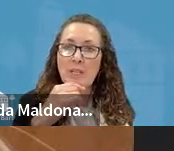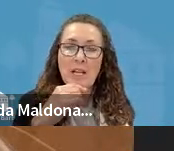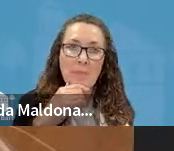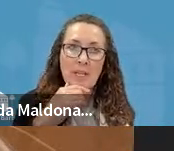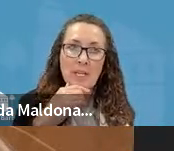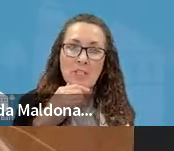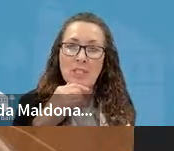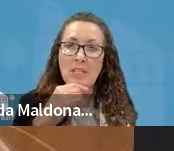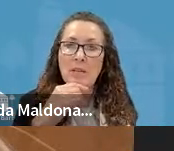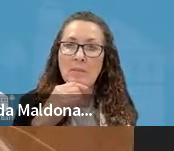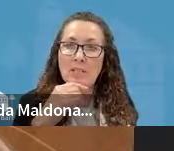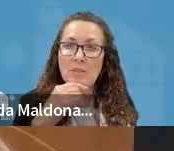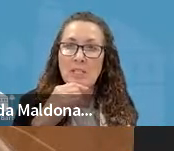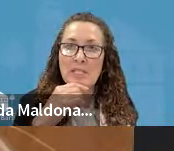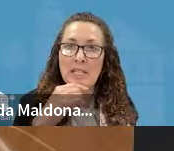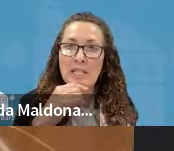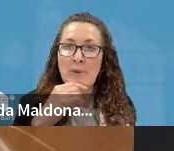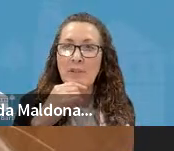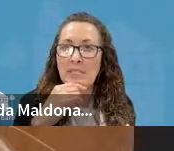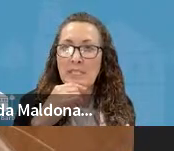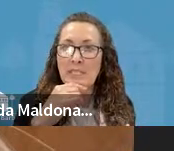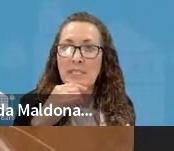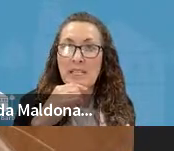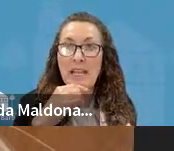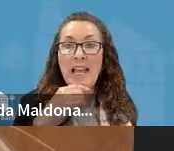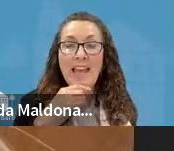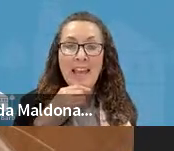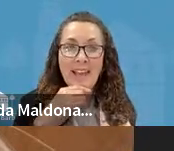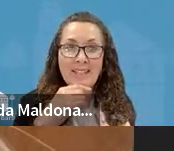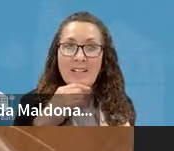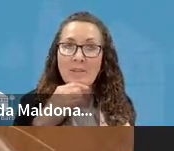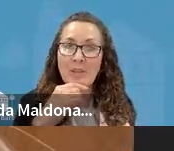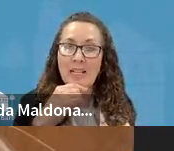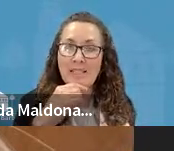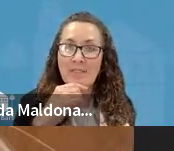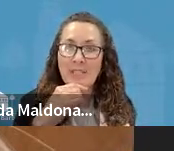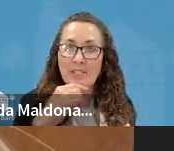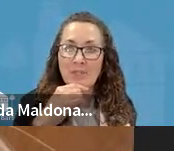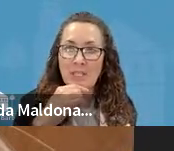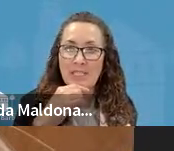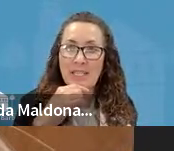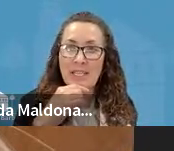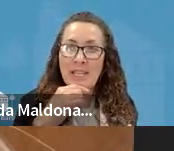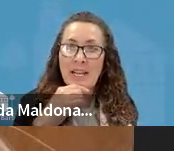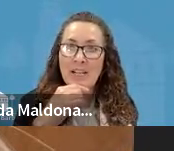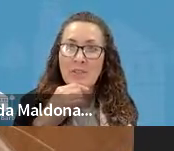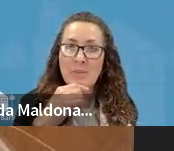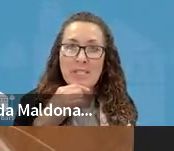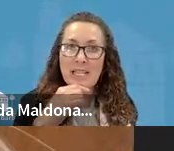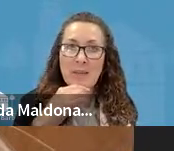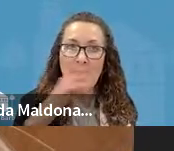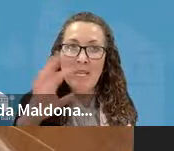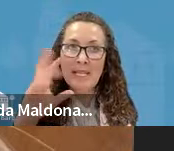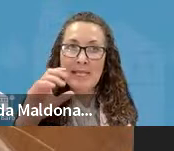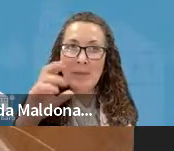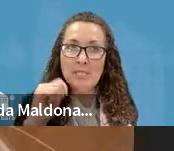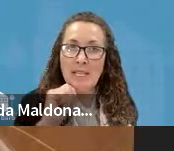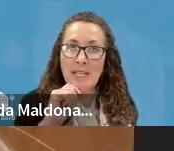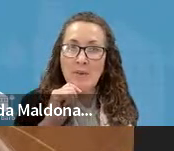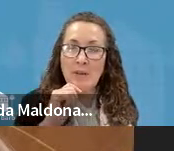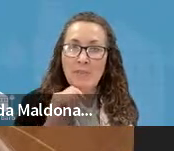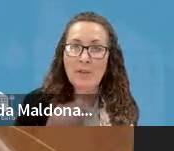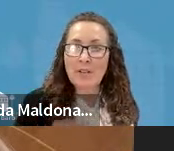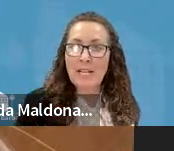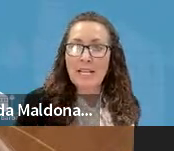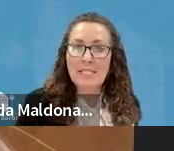increased their reading comprehension, EML students that have perfect attendance, and our reclassified students. I also want to say that Maria dabbles a